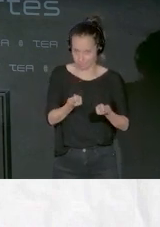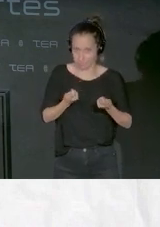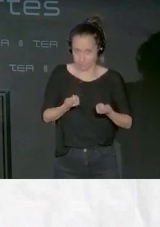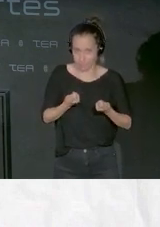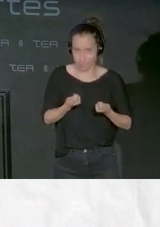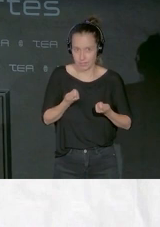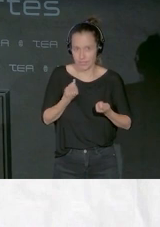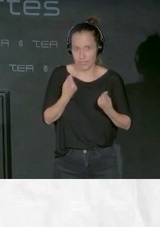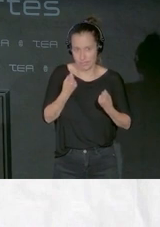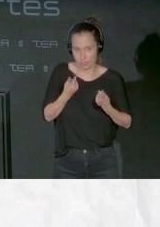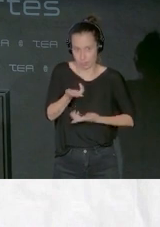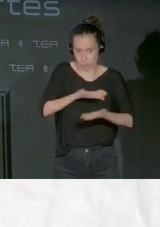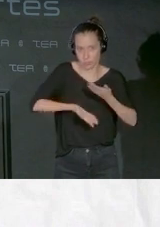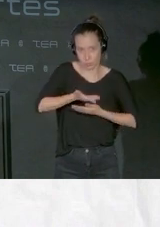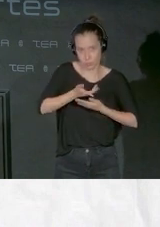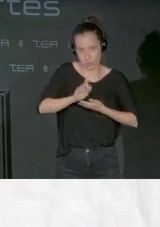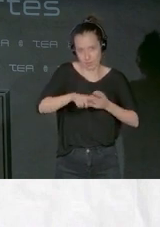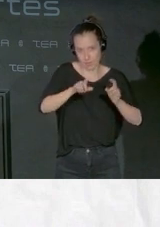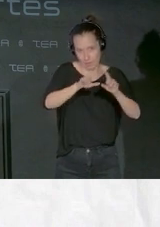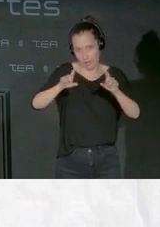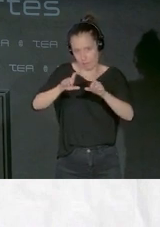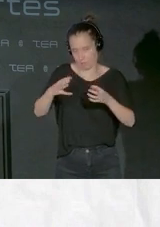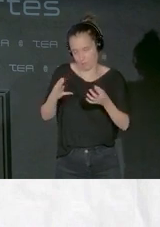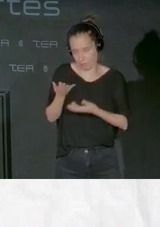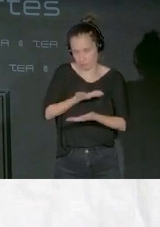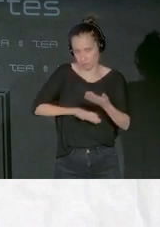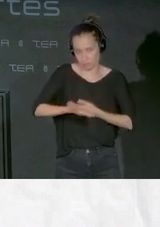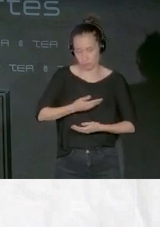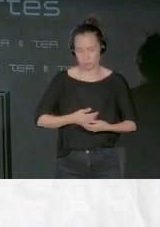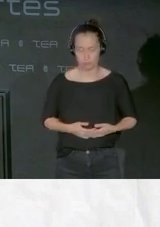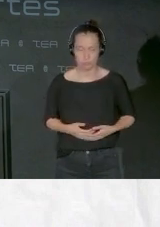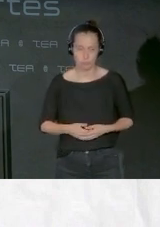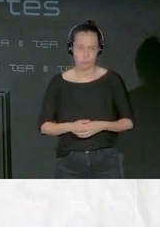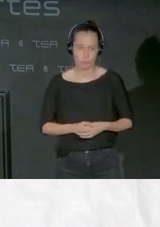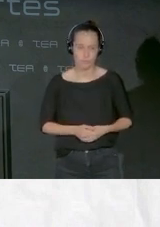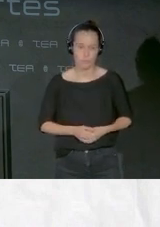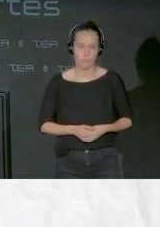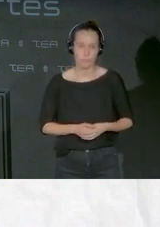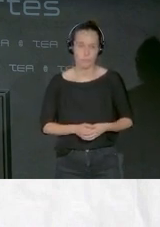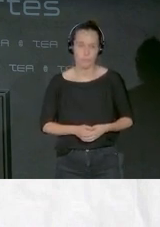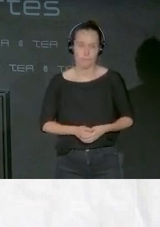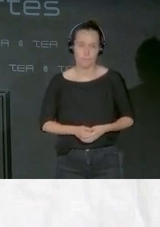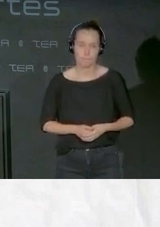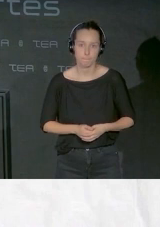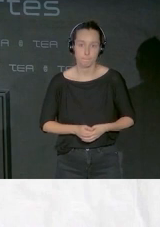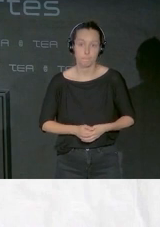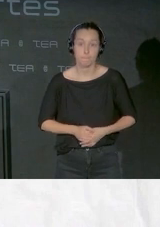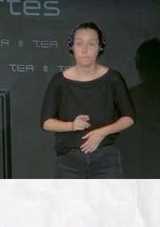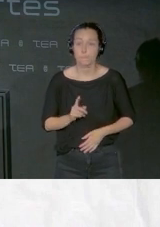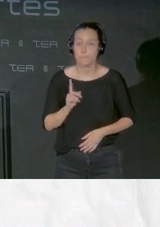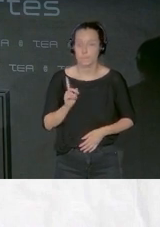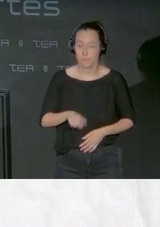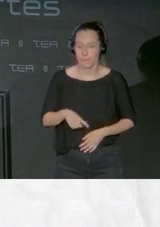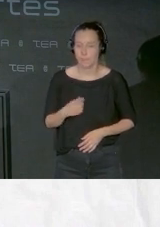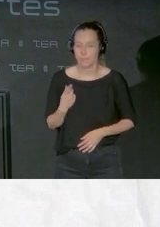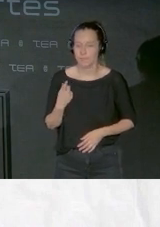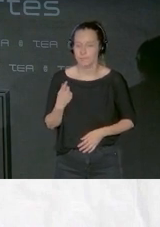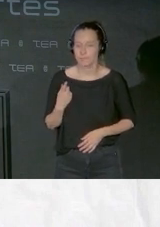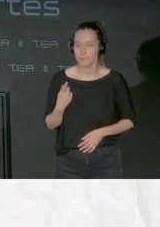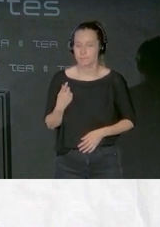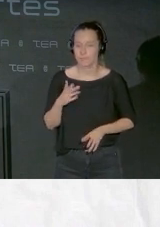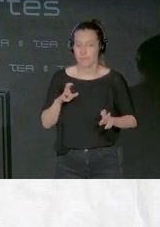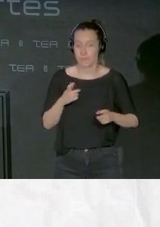There are still probably some things that need to be investigated around online content moderation, how to manage online communities. There